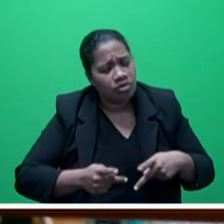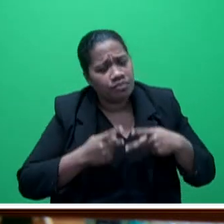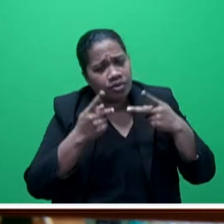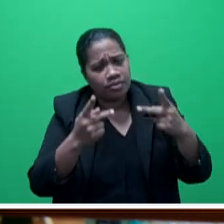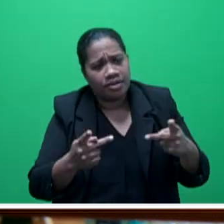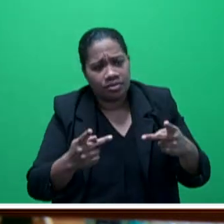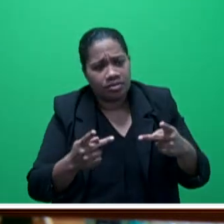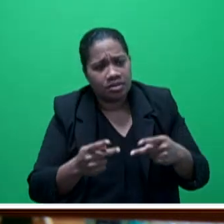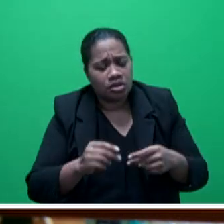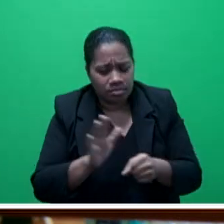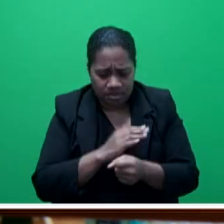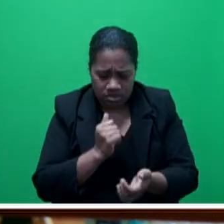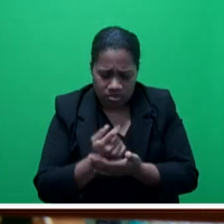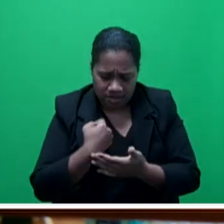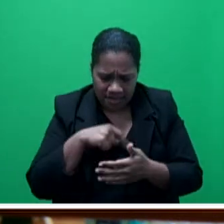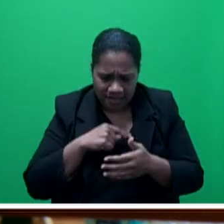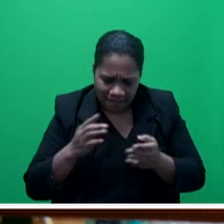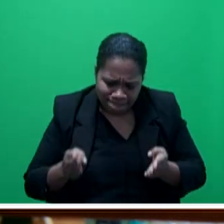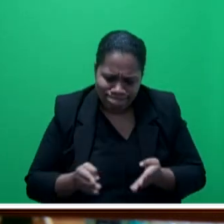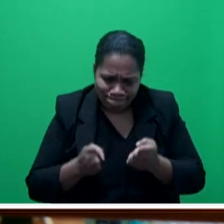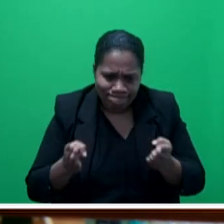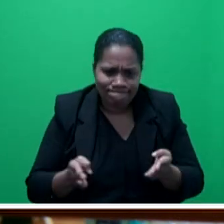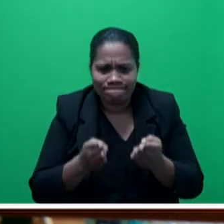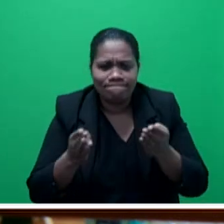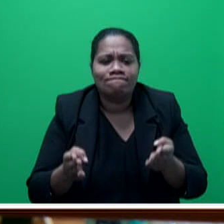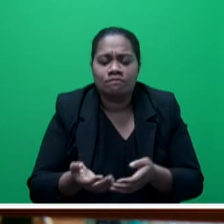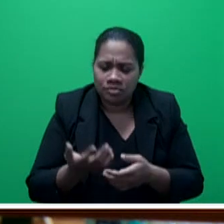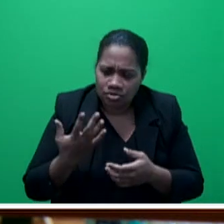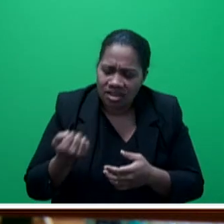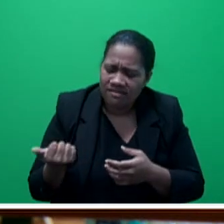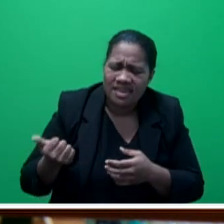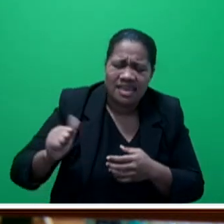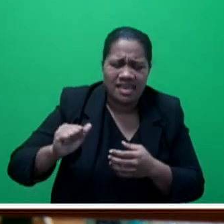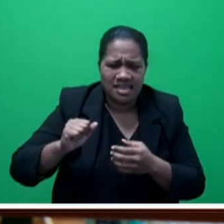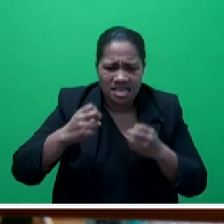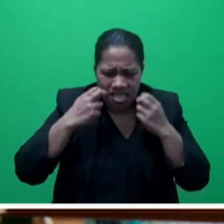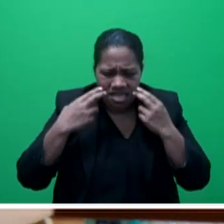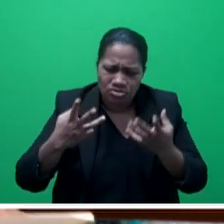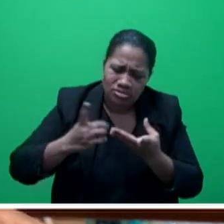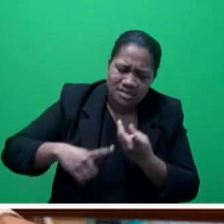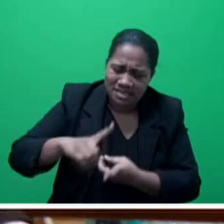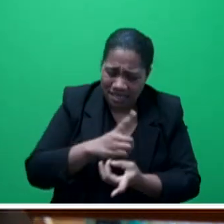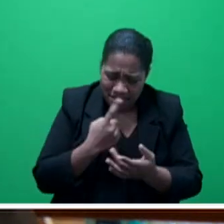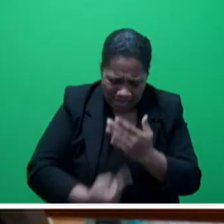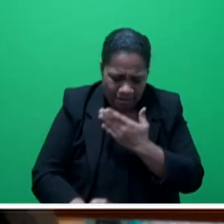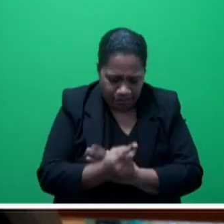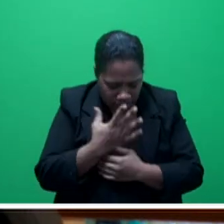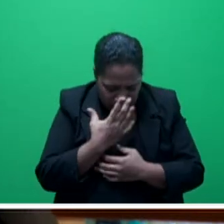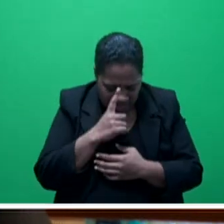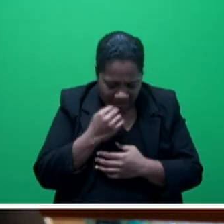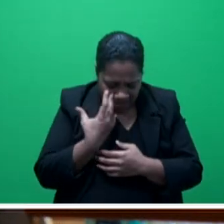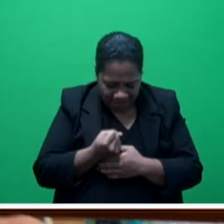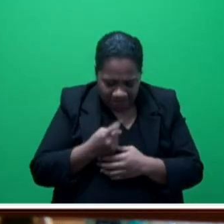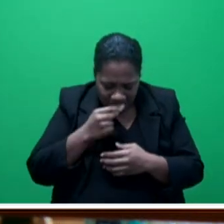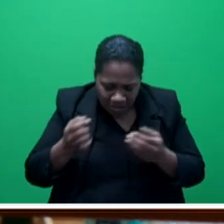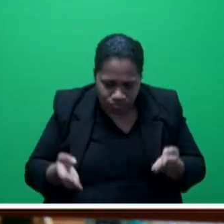are more determined and resilient in facing any natural disaster that is going to come on our way. Rebuilding agriculture